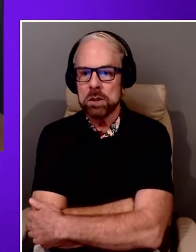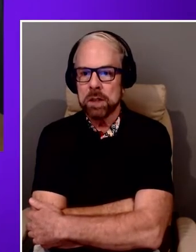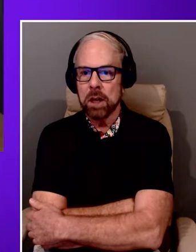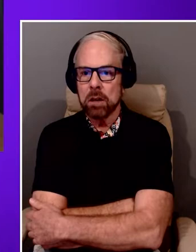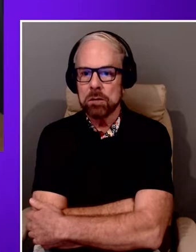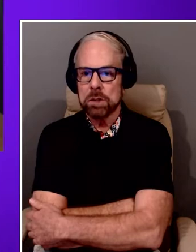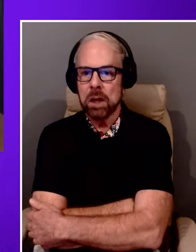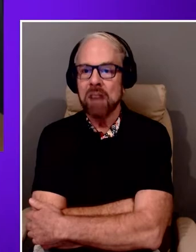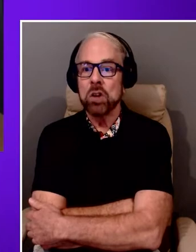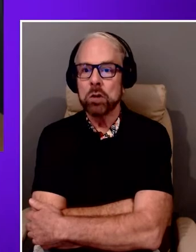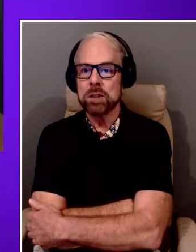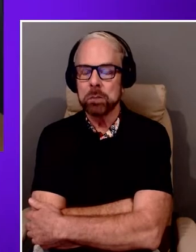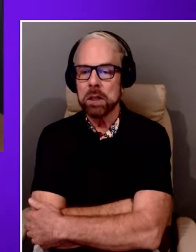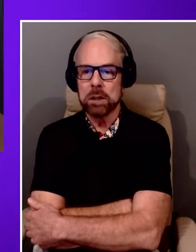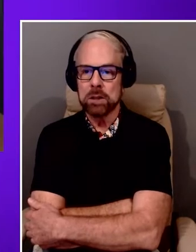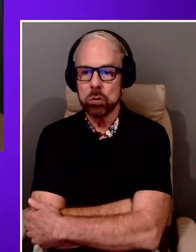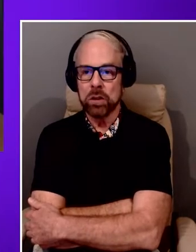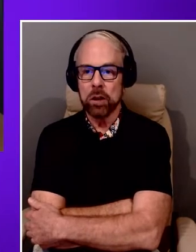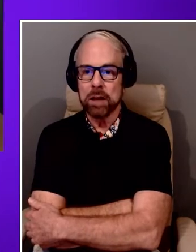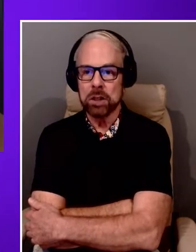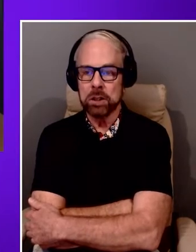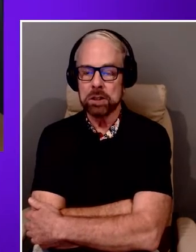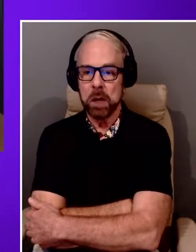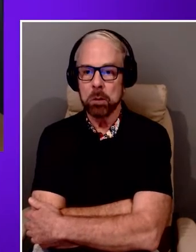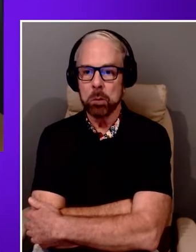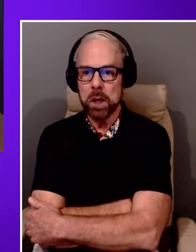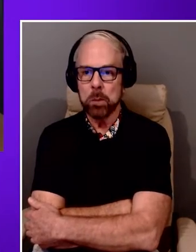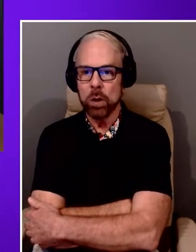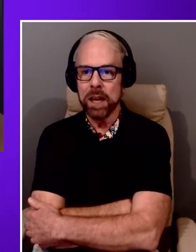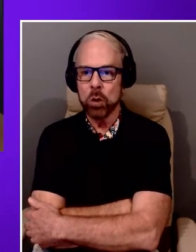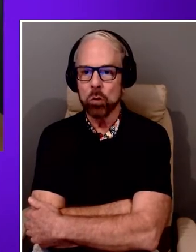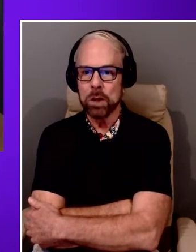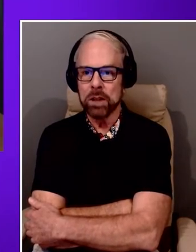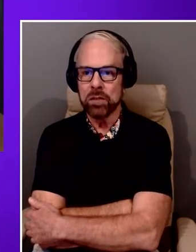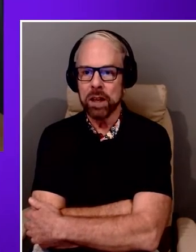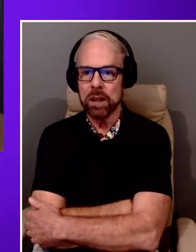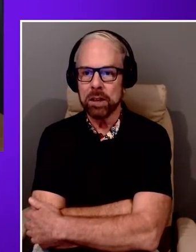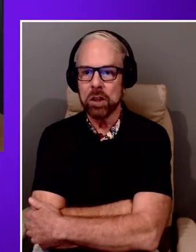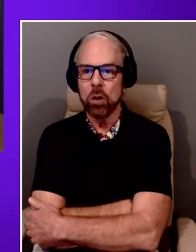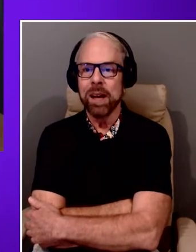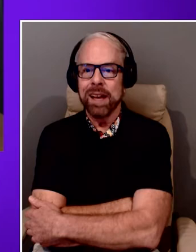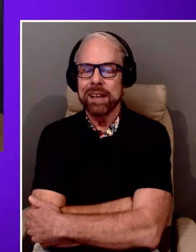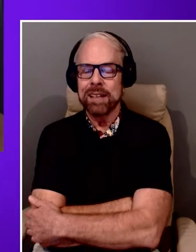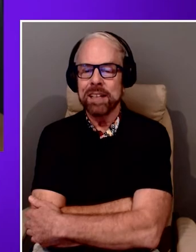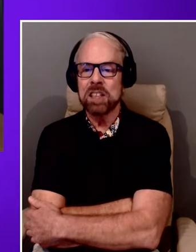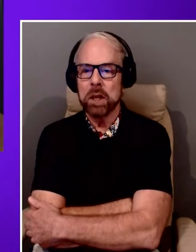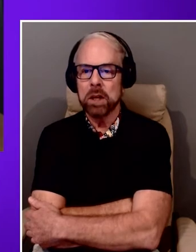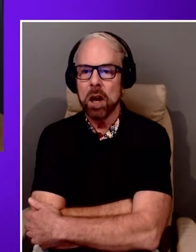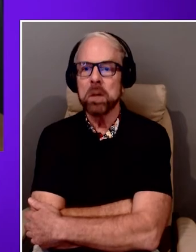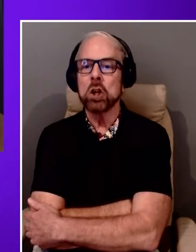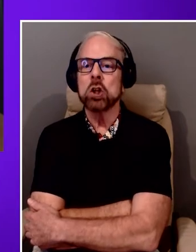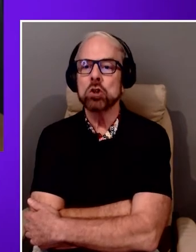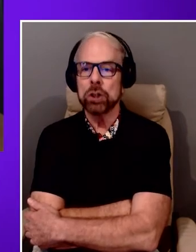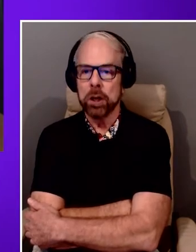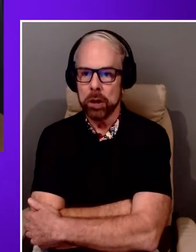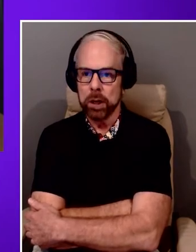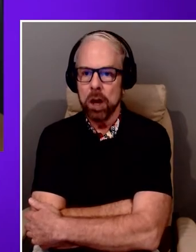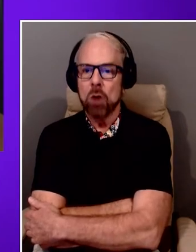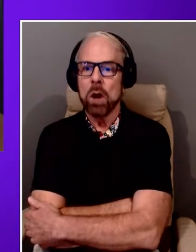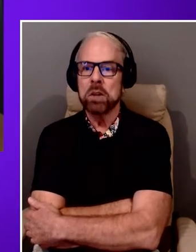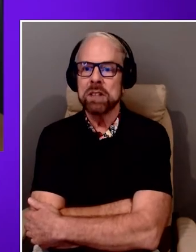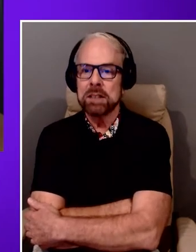performers themselves have no disabilities when they're actually disabled people. And I don't really think, you know, it needs to become